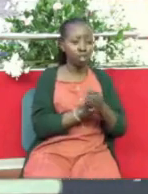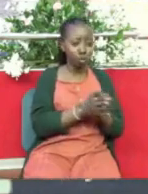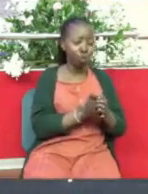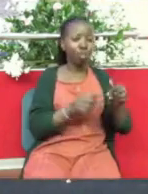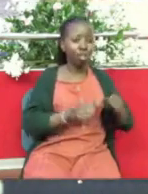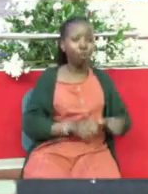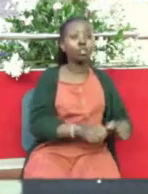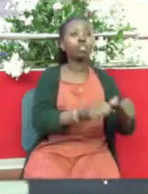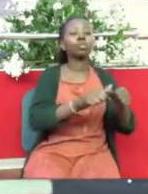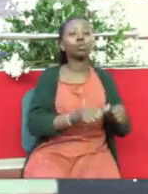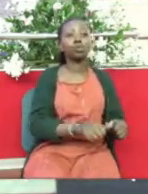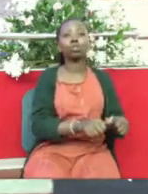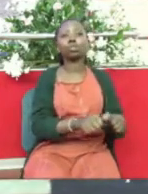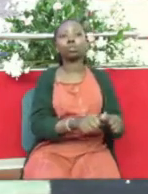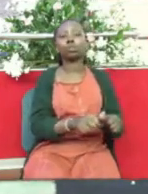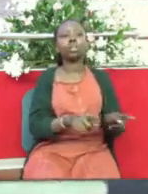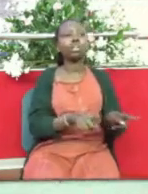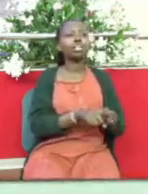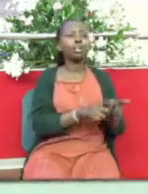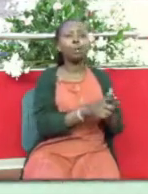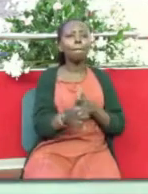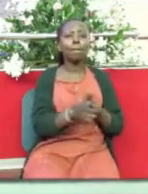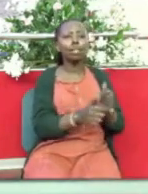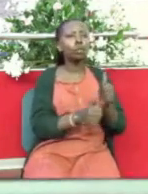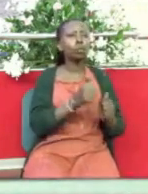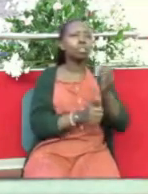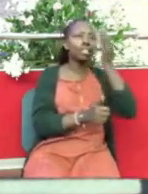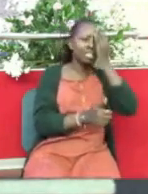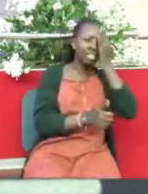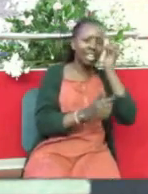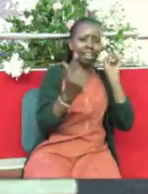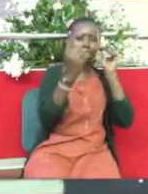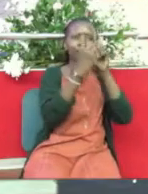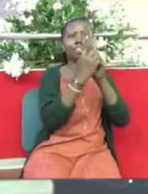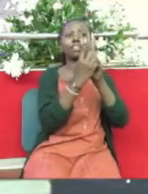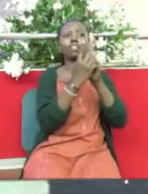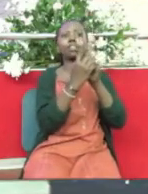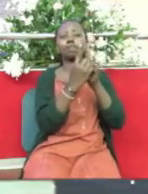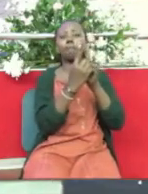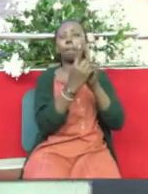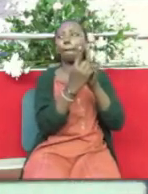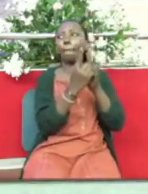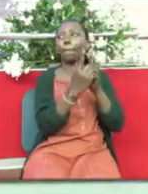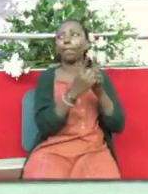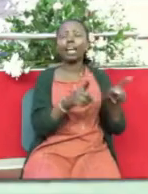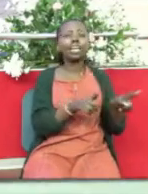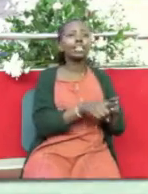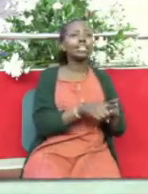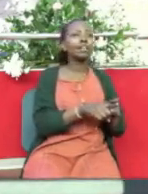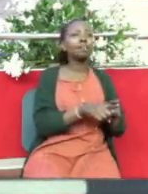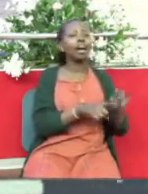going on. This is the battle that is going on. And Zerubbabel is almost beginning to feel like giving up, because when